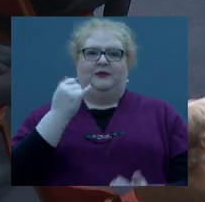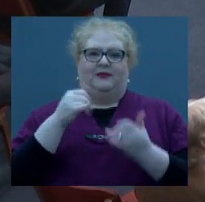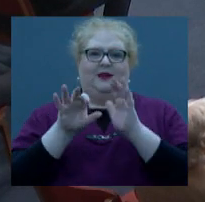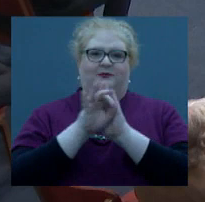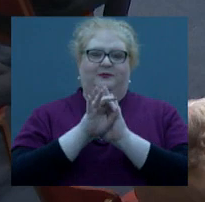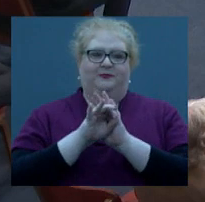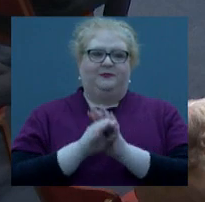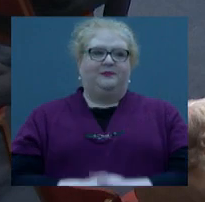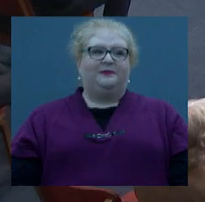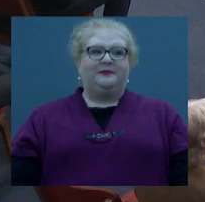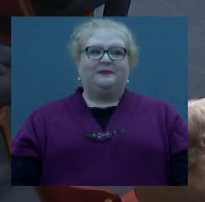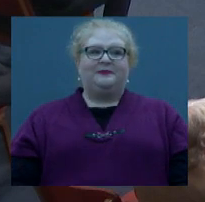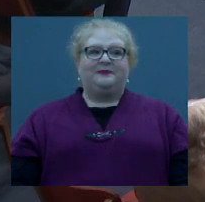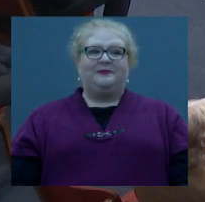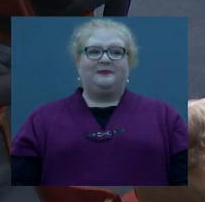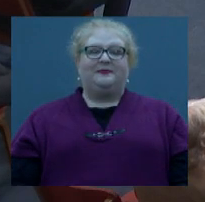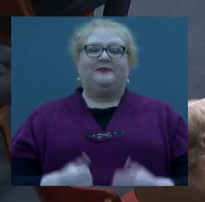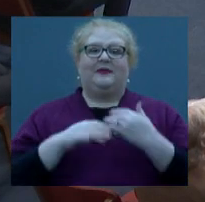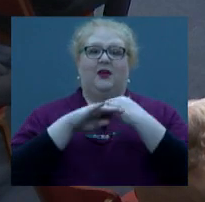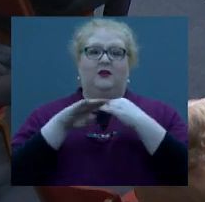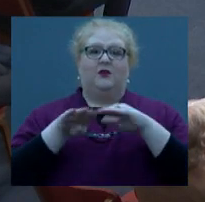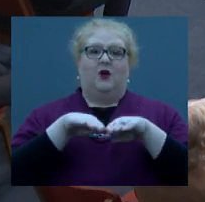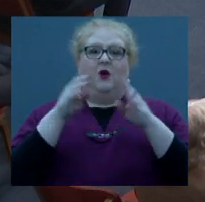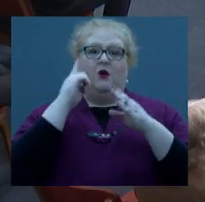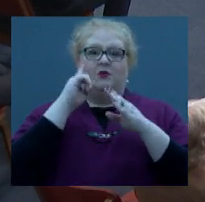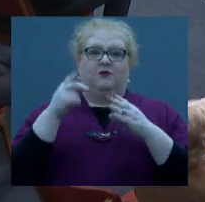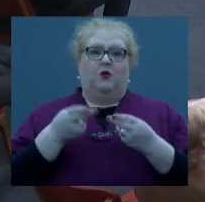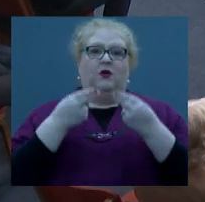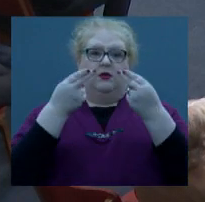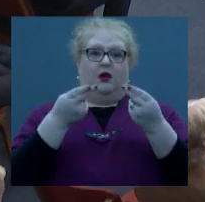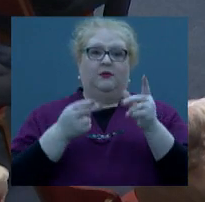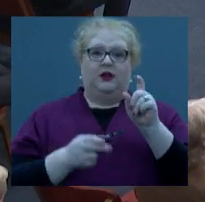floor is open. Is the floor open for nominations, Mr. Chair?